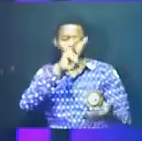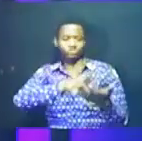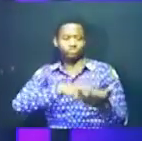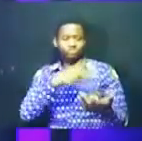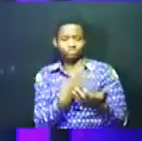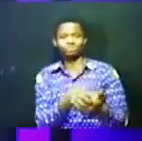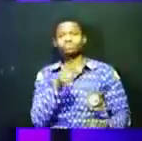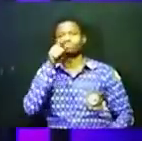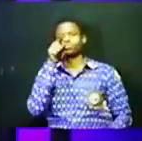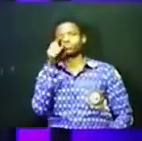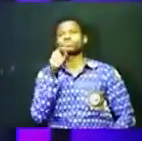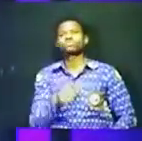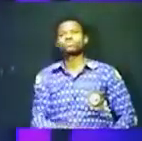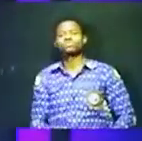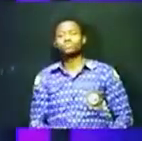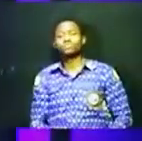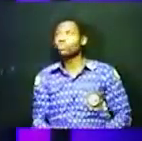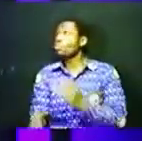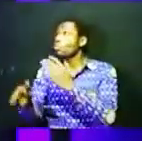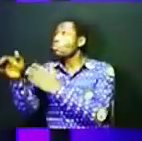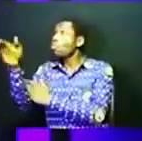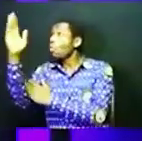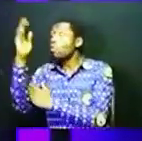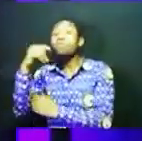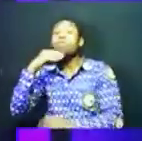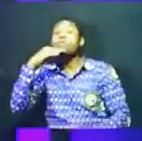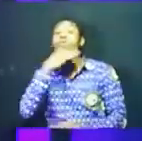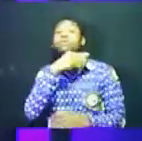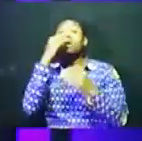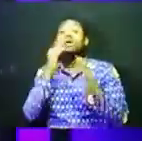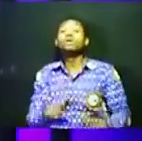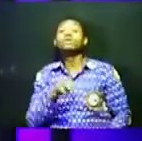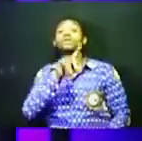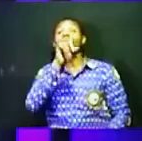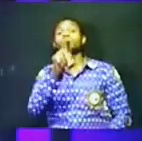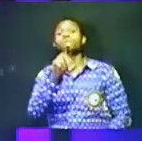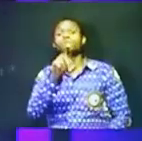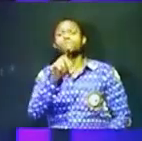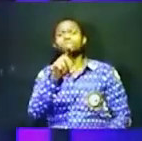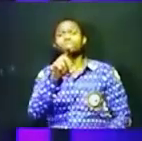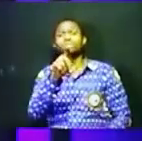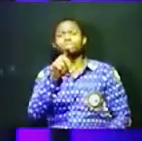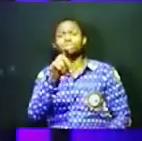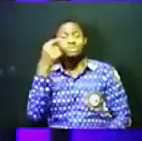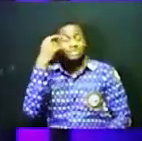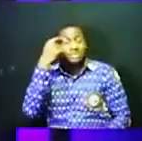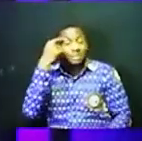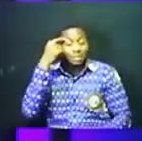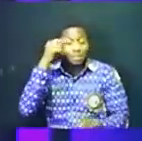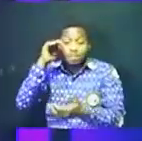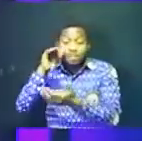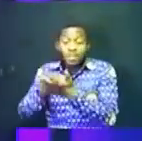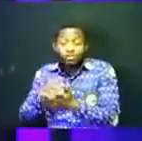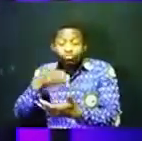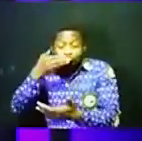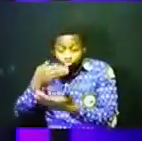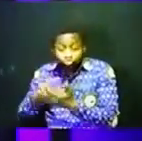witness. Is God a liar? Do you think that the institution of marriage is